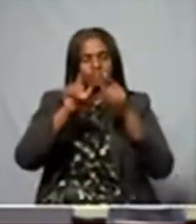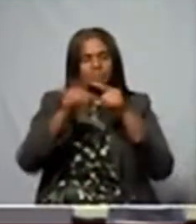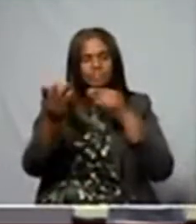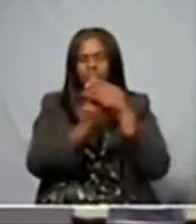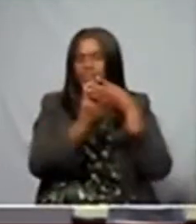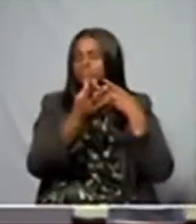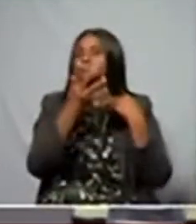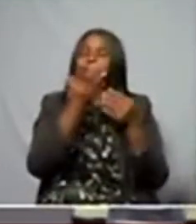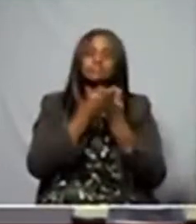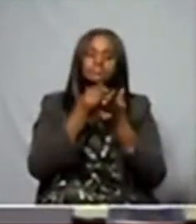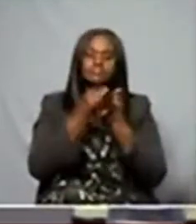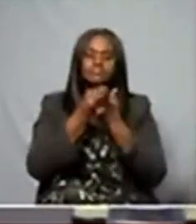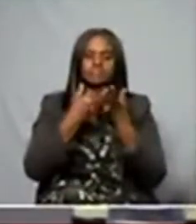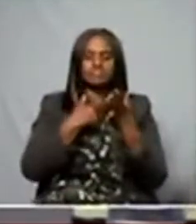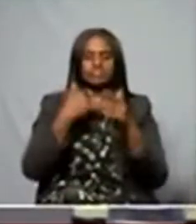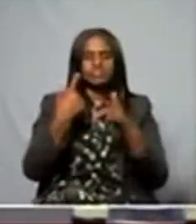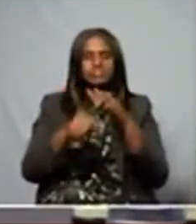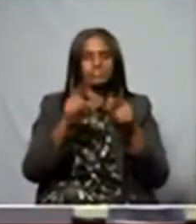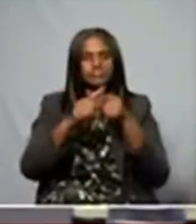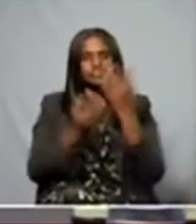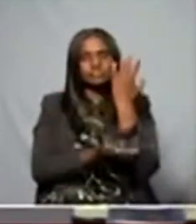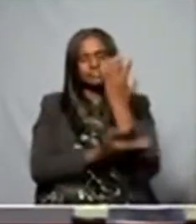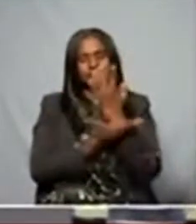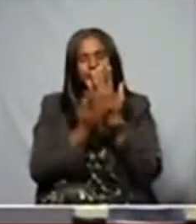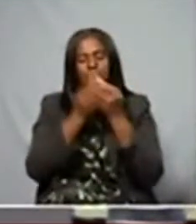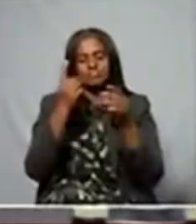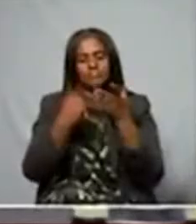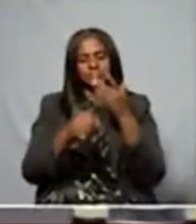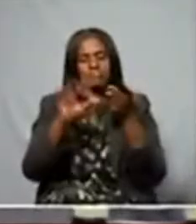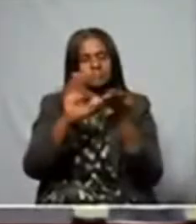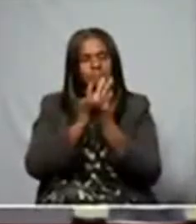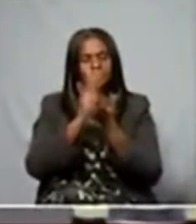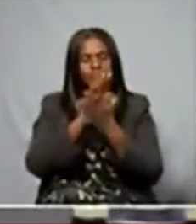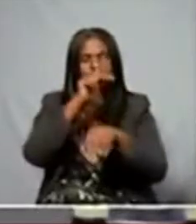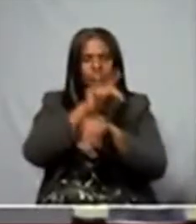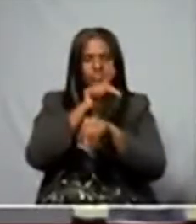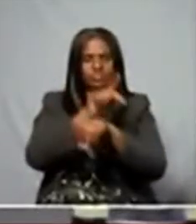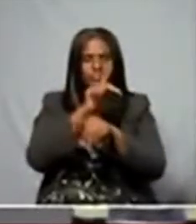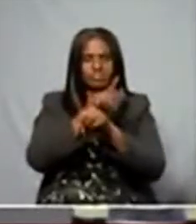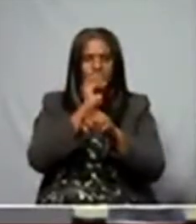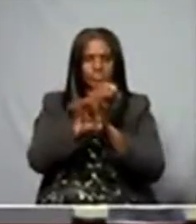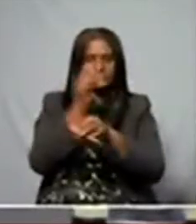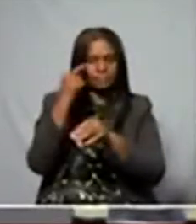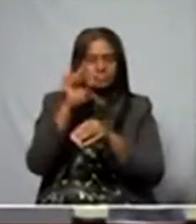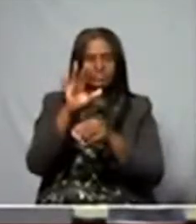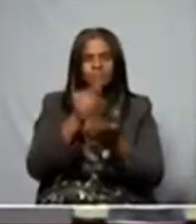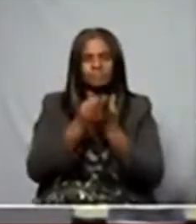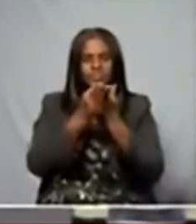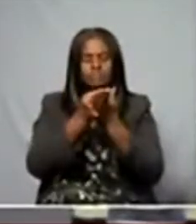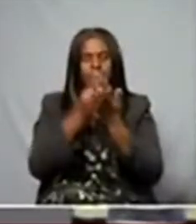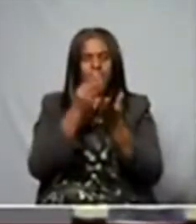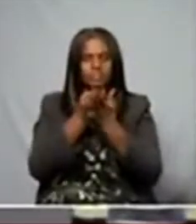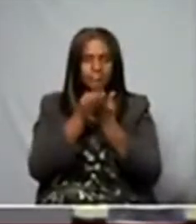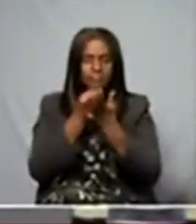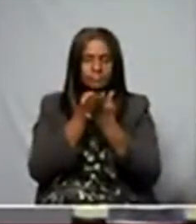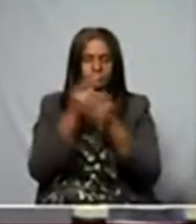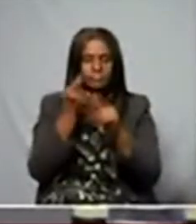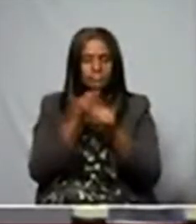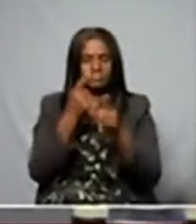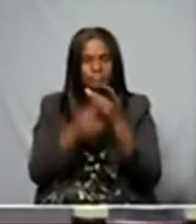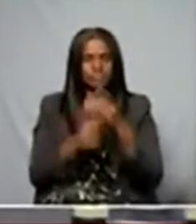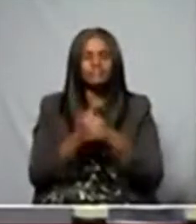funds has to be enhanced by accelerating projects' readiness for grant concession funding